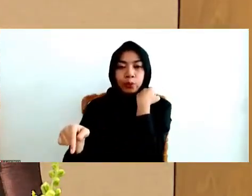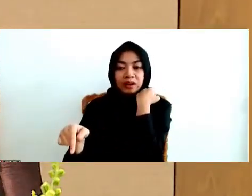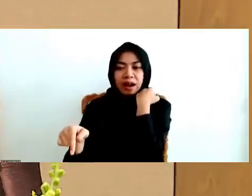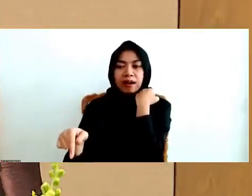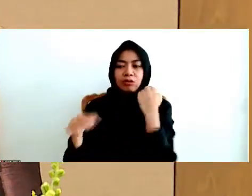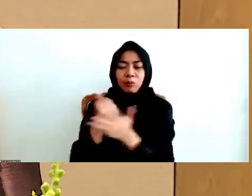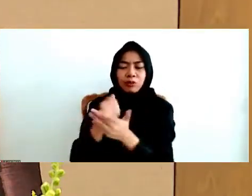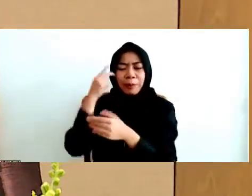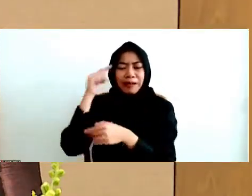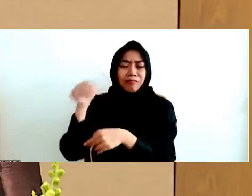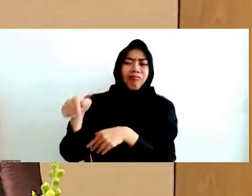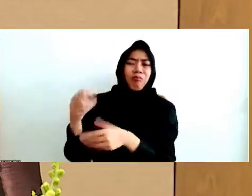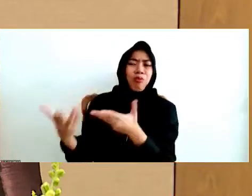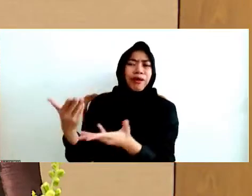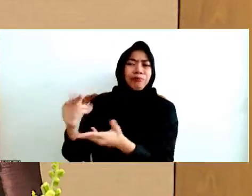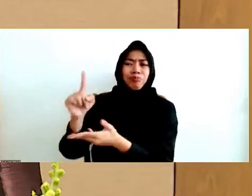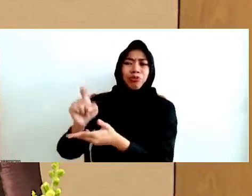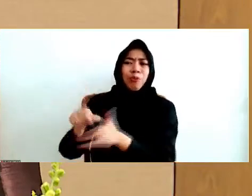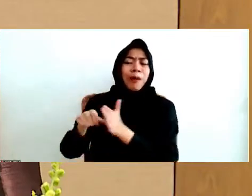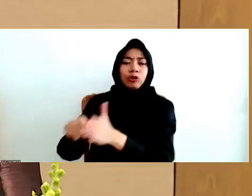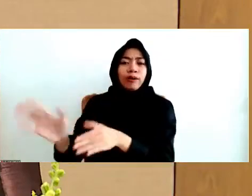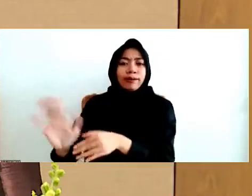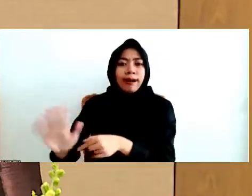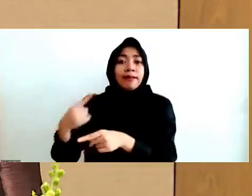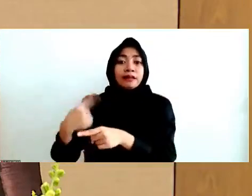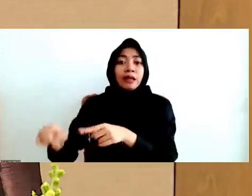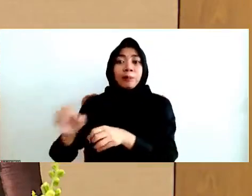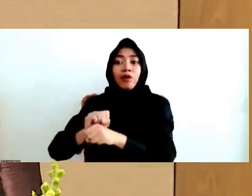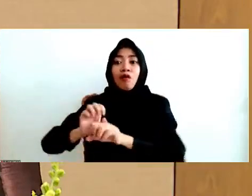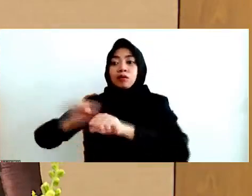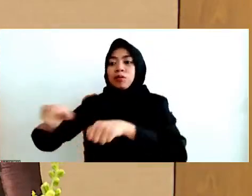government. But when the pandemic hit, many people